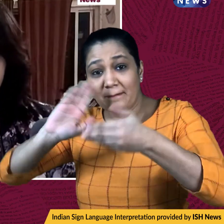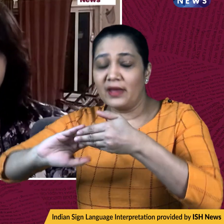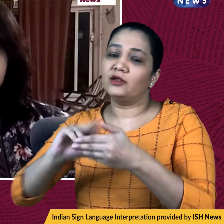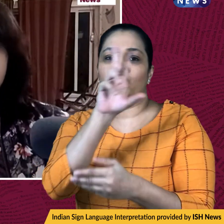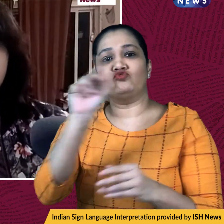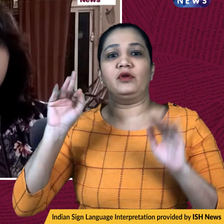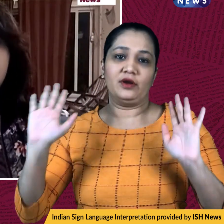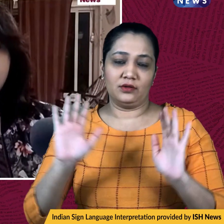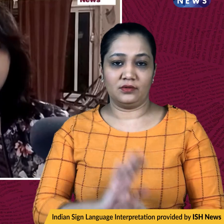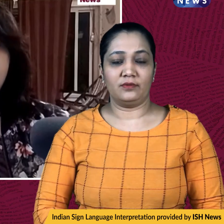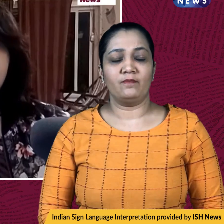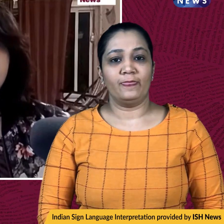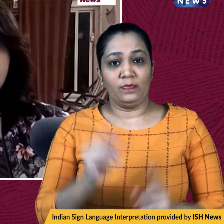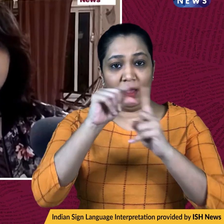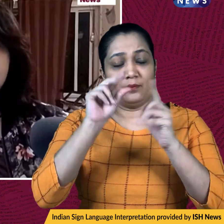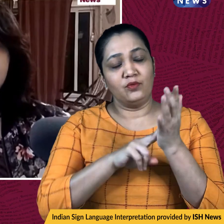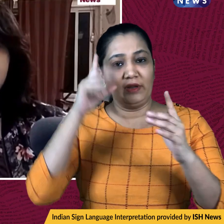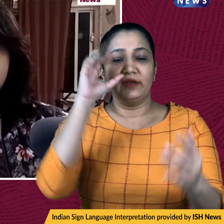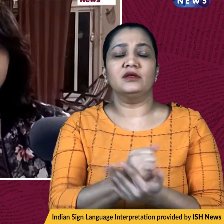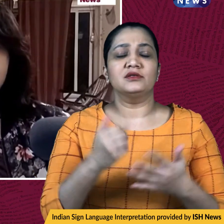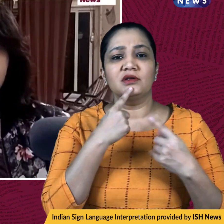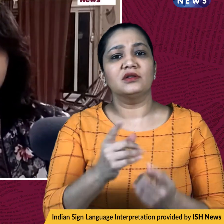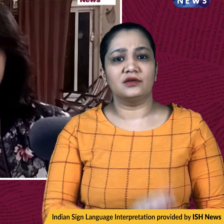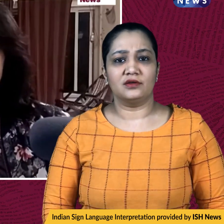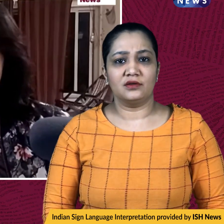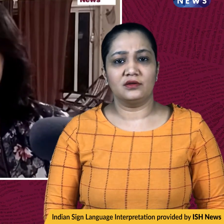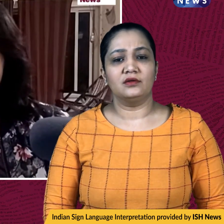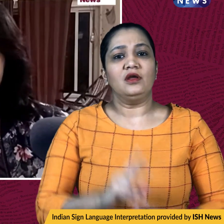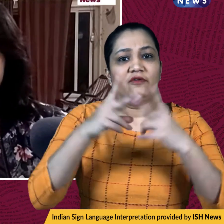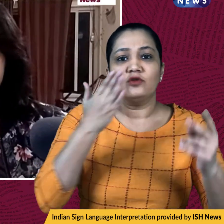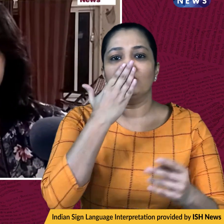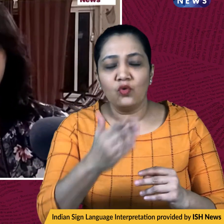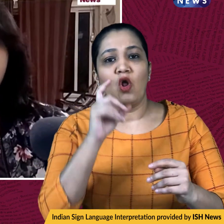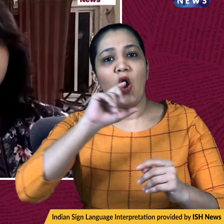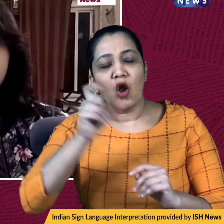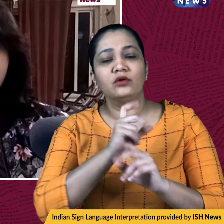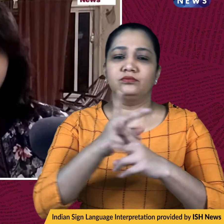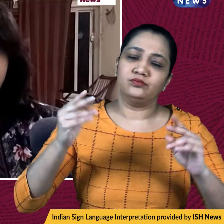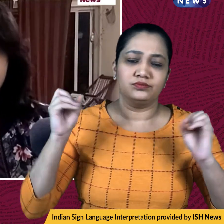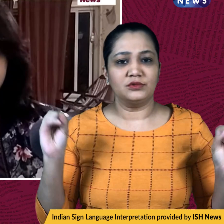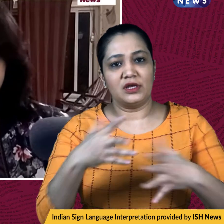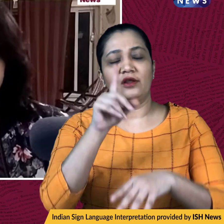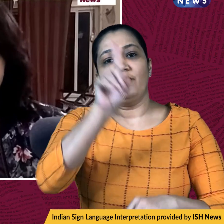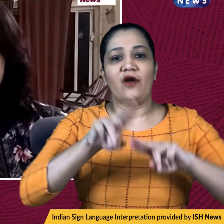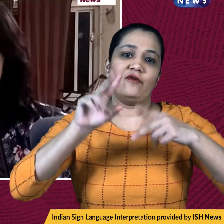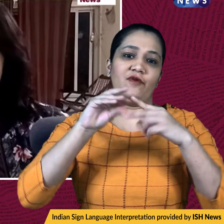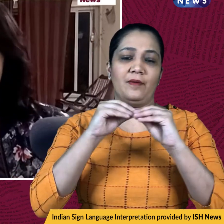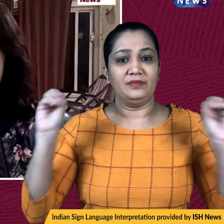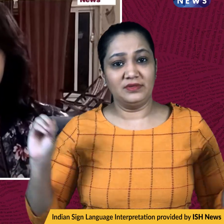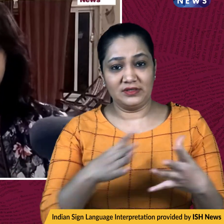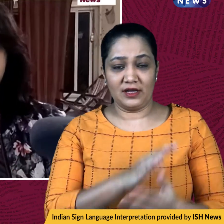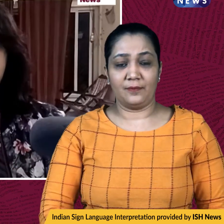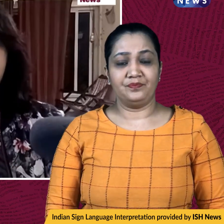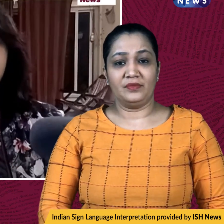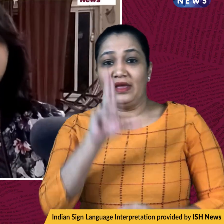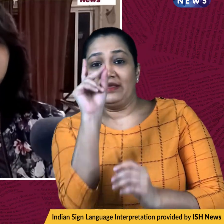closed venues. Pune has decided to also reopen schools and colleges from February 1st. Deputy Chief